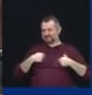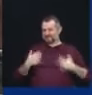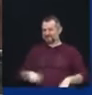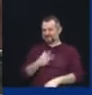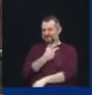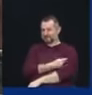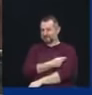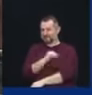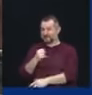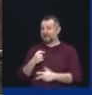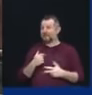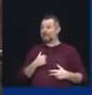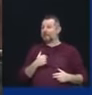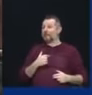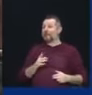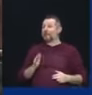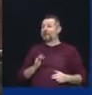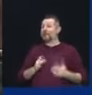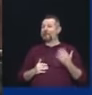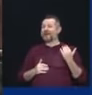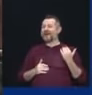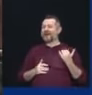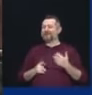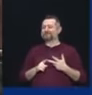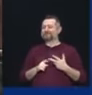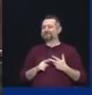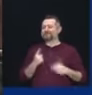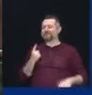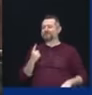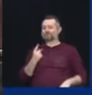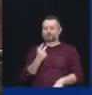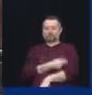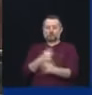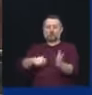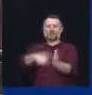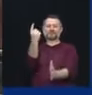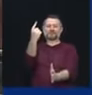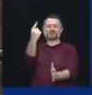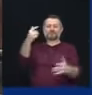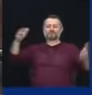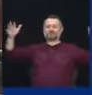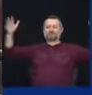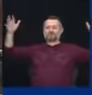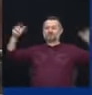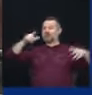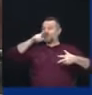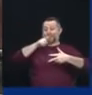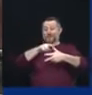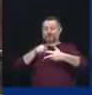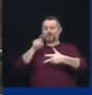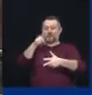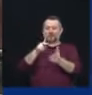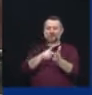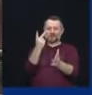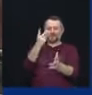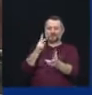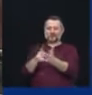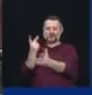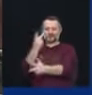significant benefits because it's one shot. The other vaccinations are two shots. So